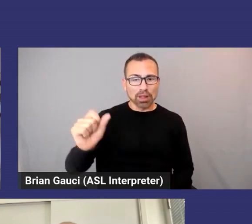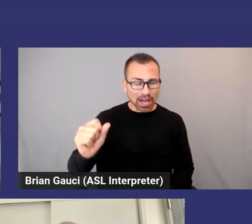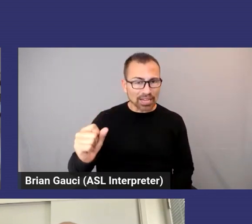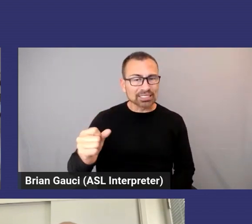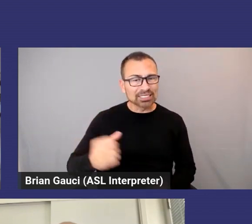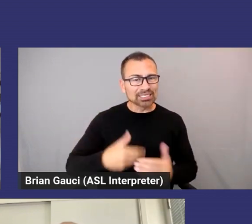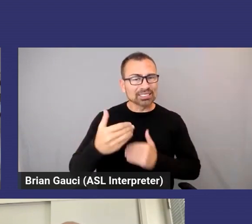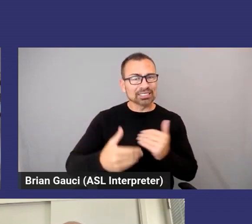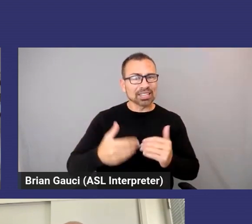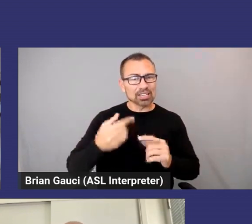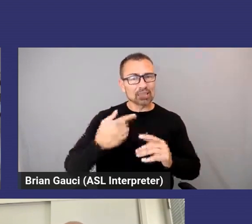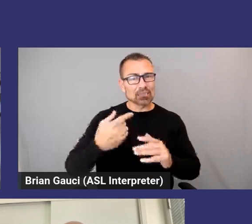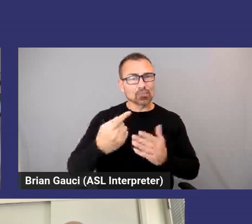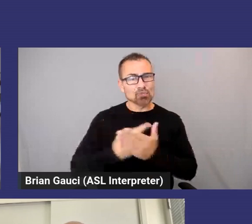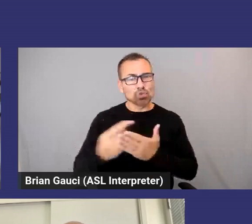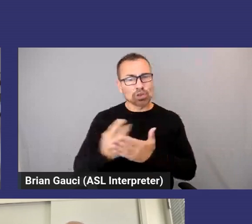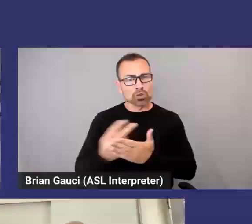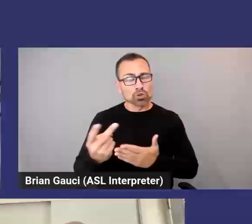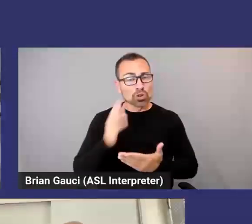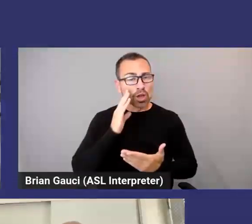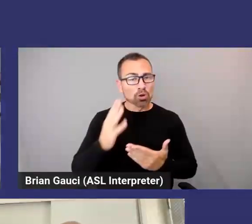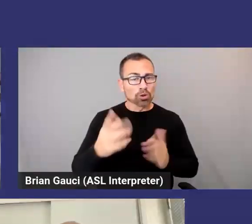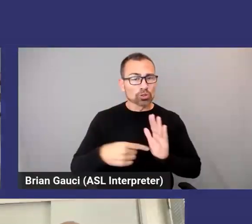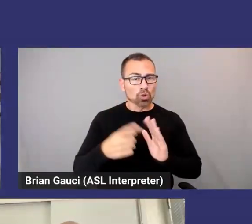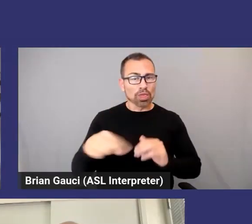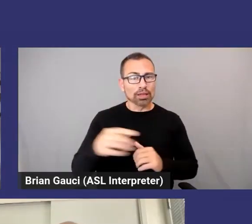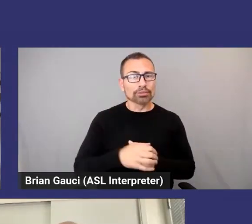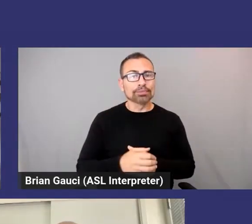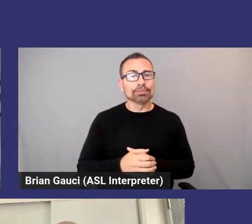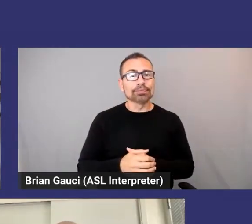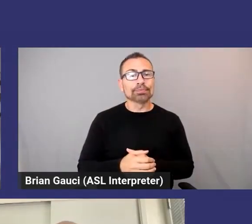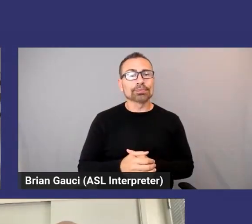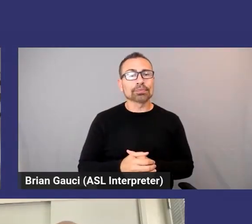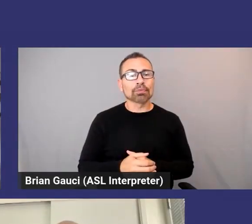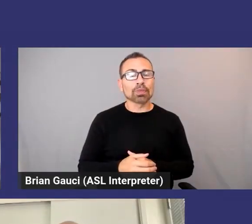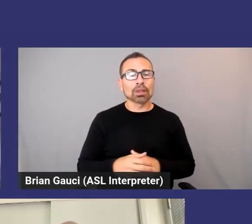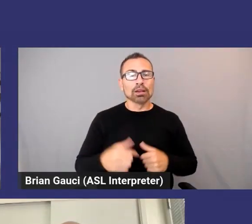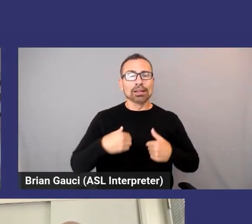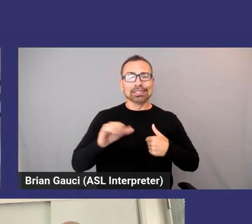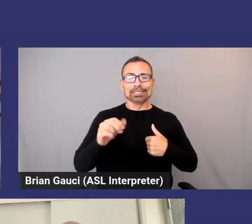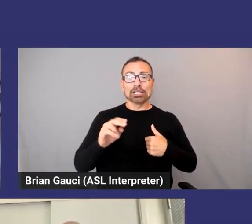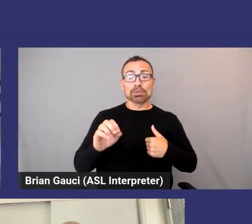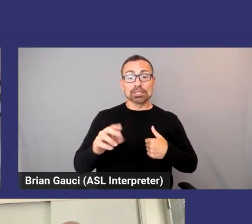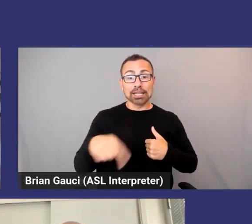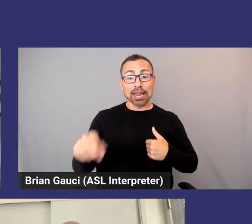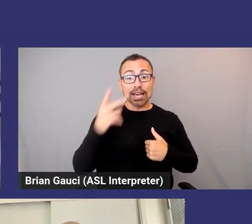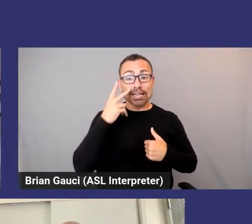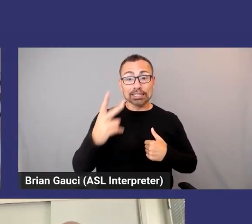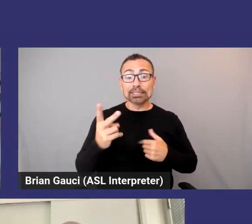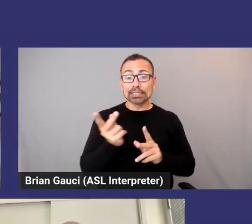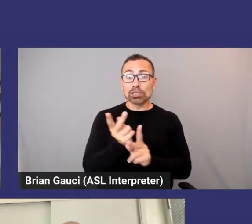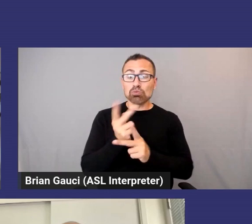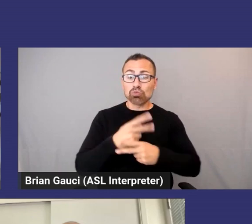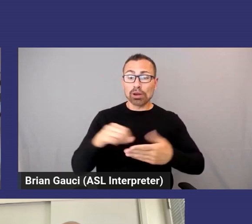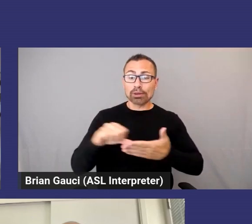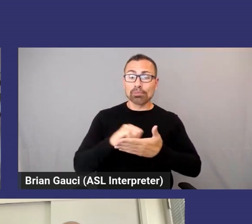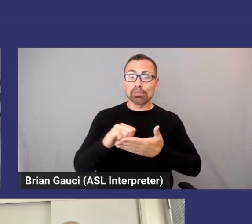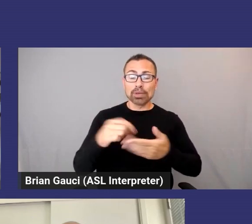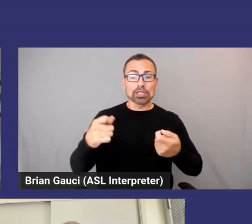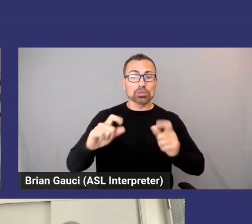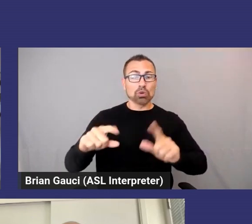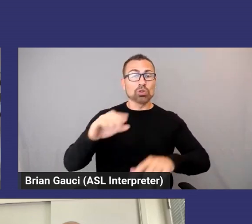Yeah, I saw that Deborah also posted the product page here in the chat. If you're on LinkedIn, it's